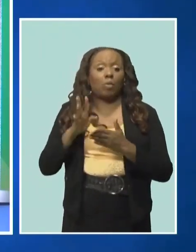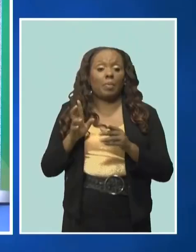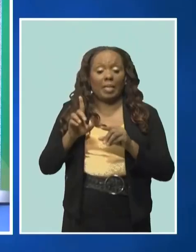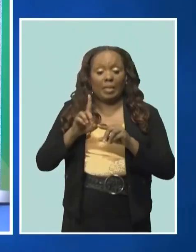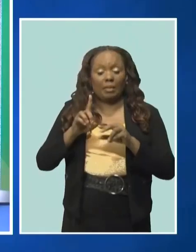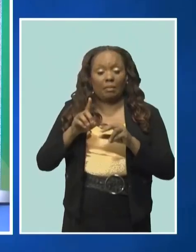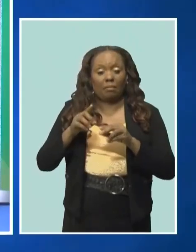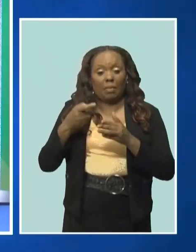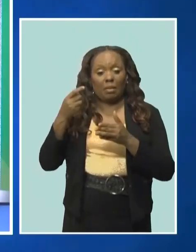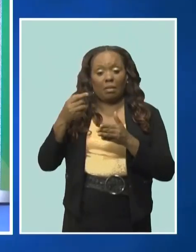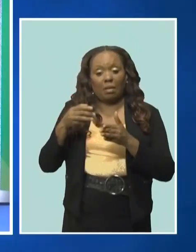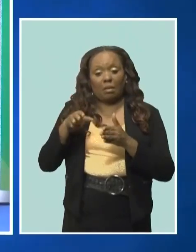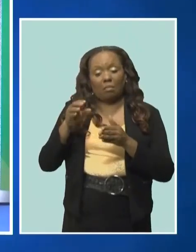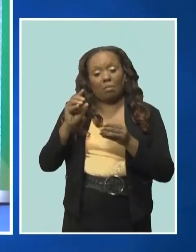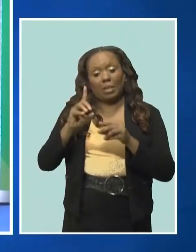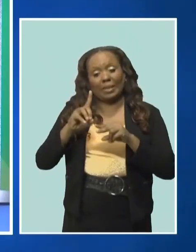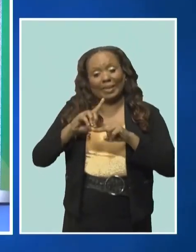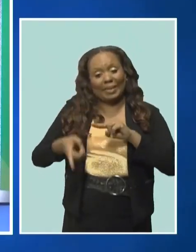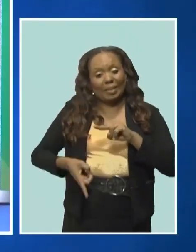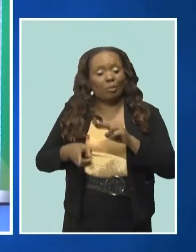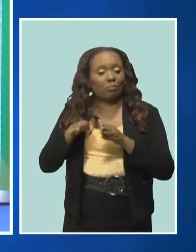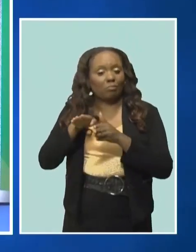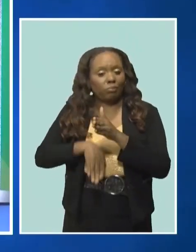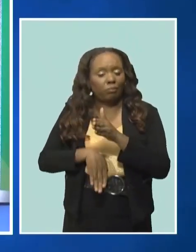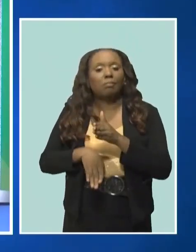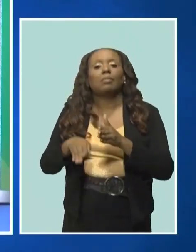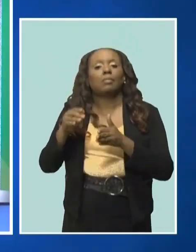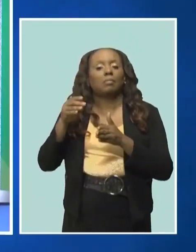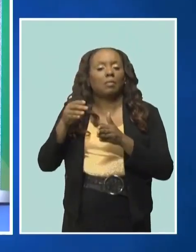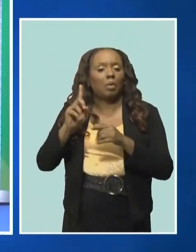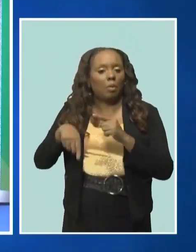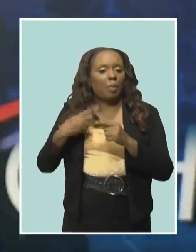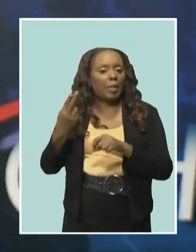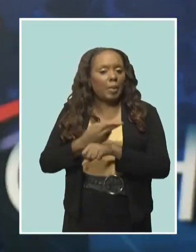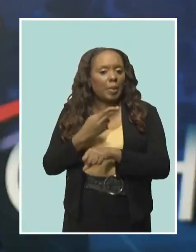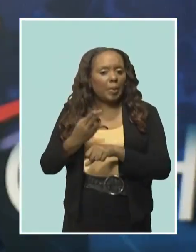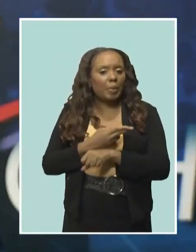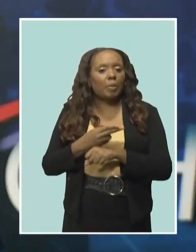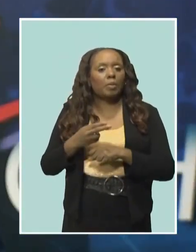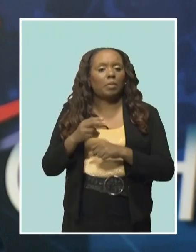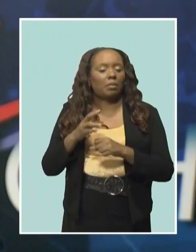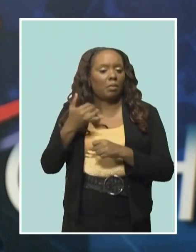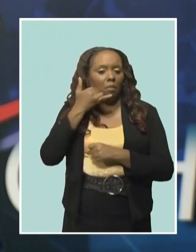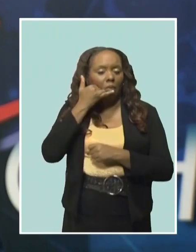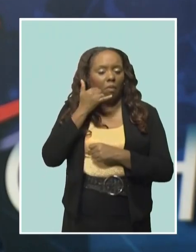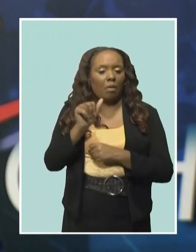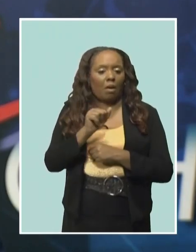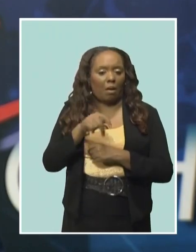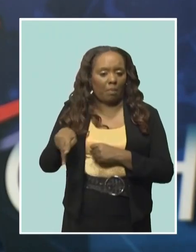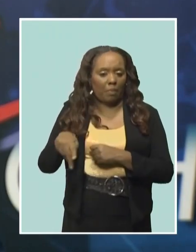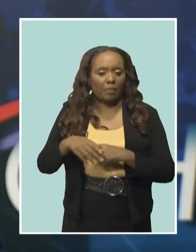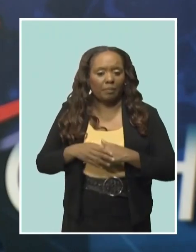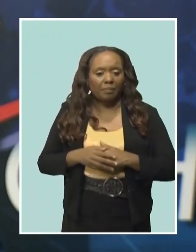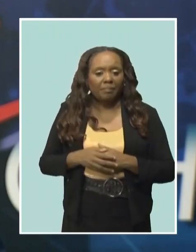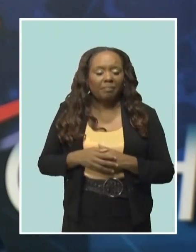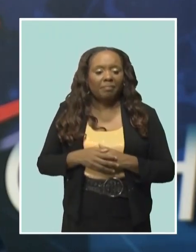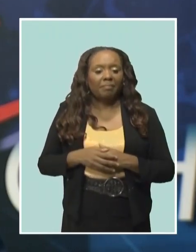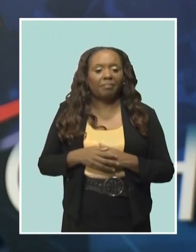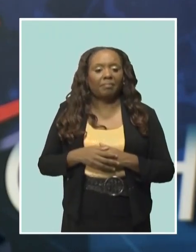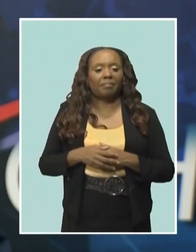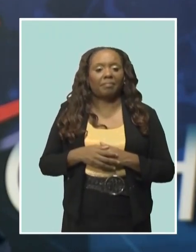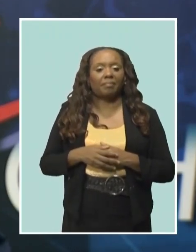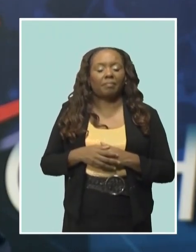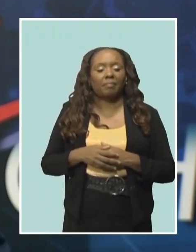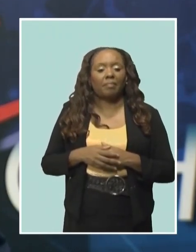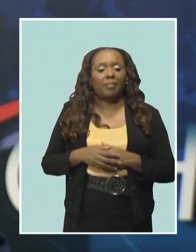prices exclusively when using the Pace Digital mobile app. First Citizens Bank is once more title